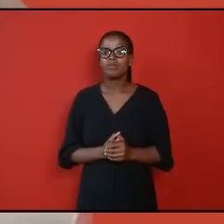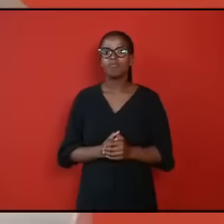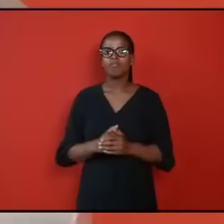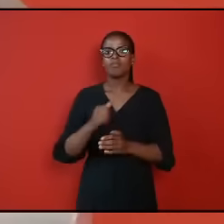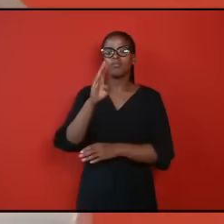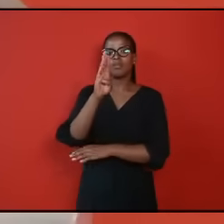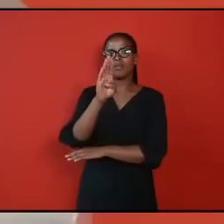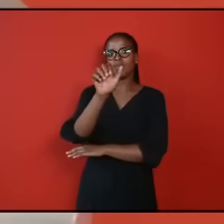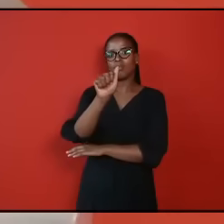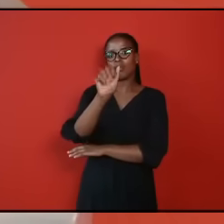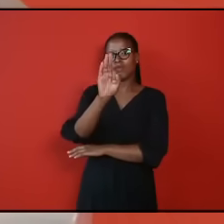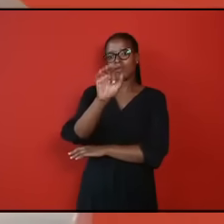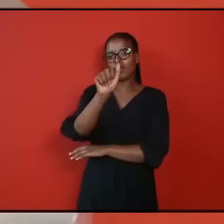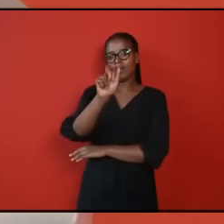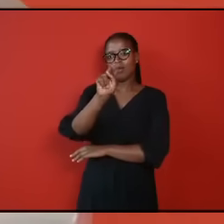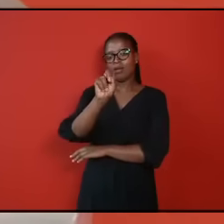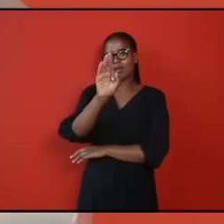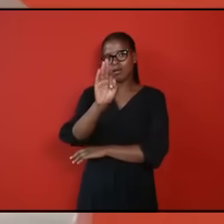Bafana's